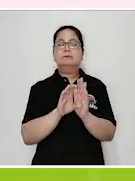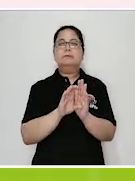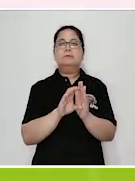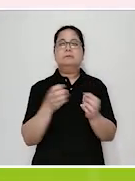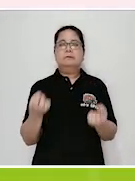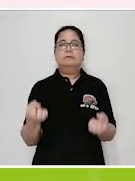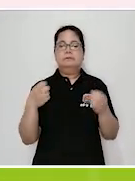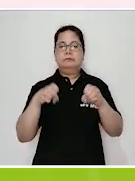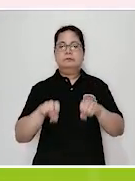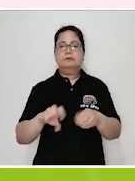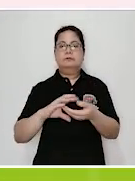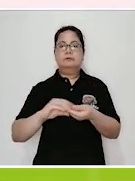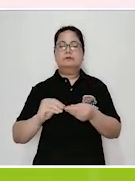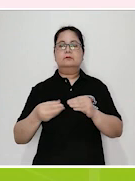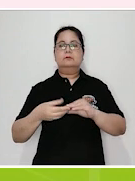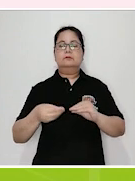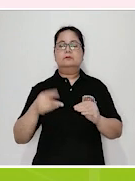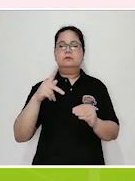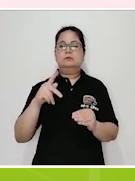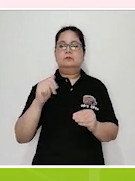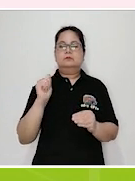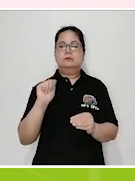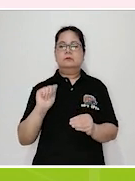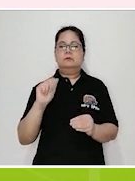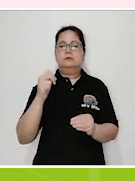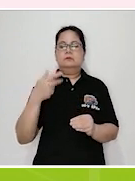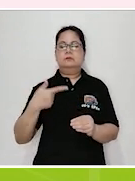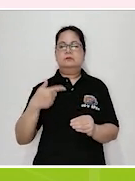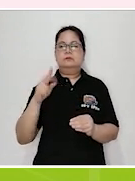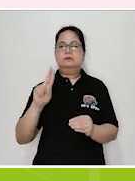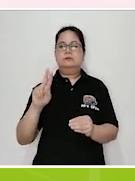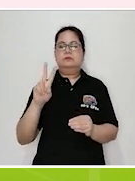are the scenes from the story of Kaguya Hime.